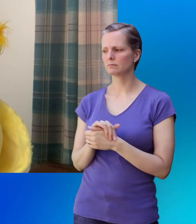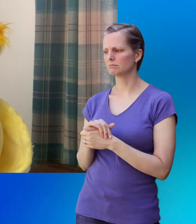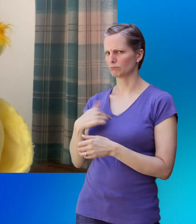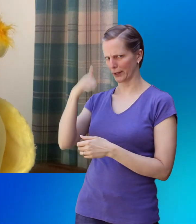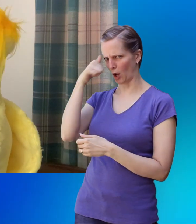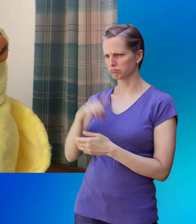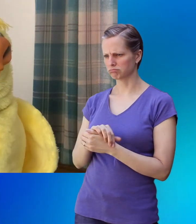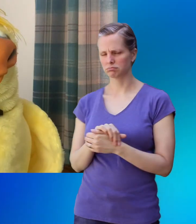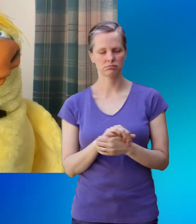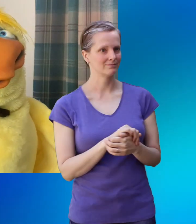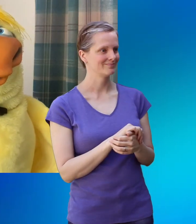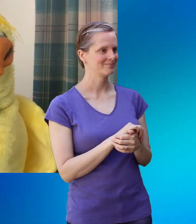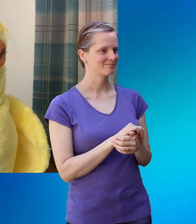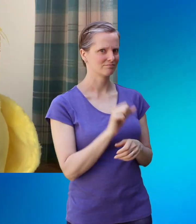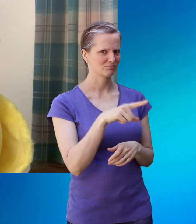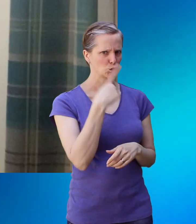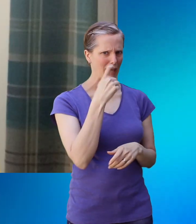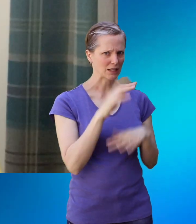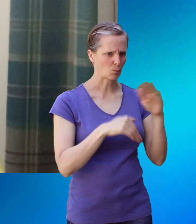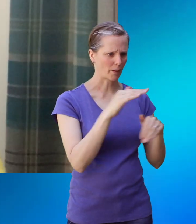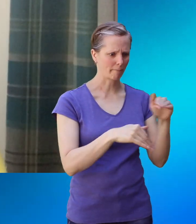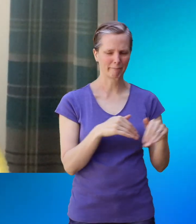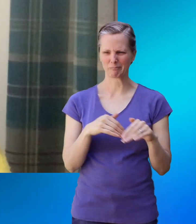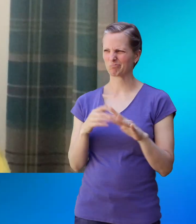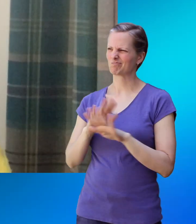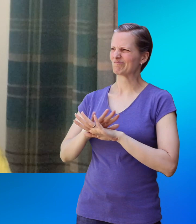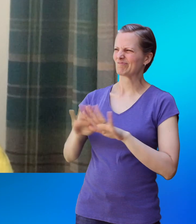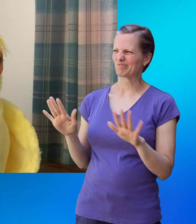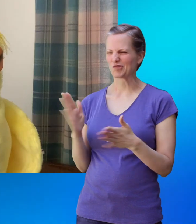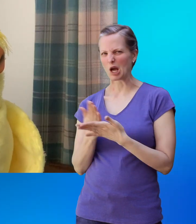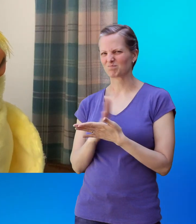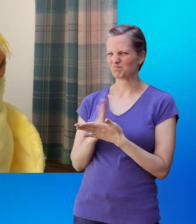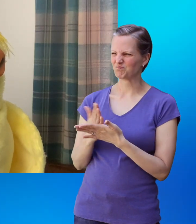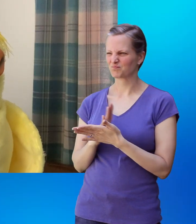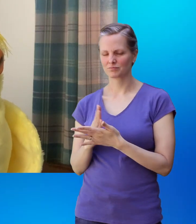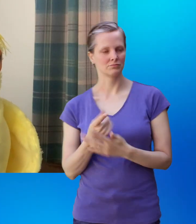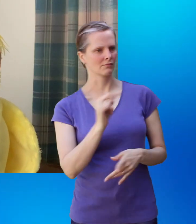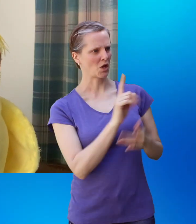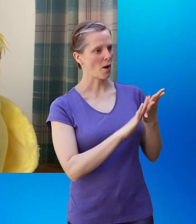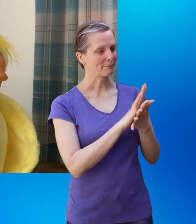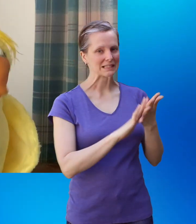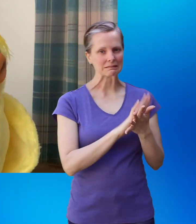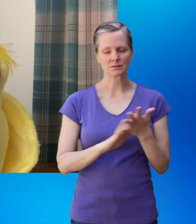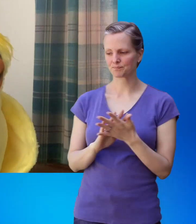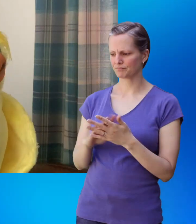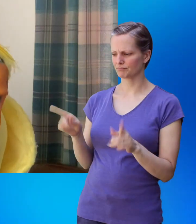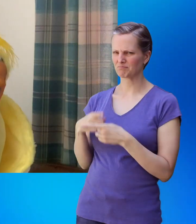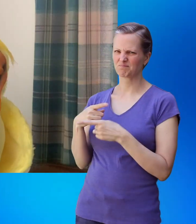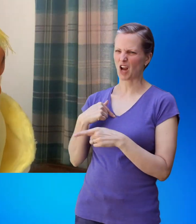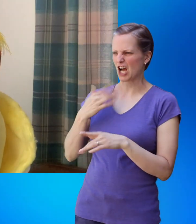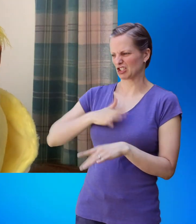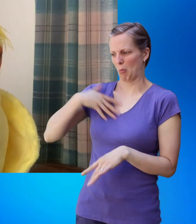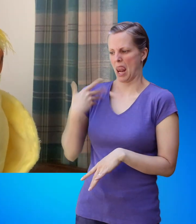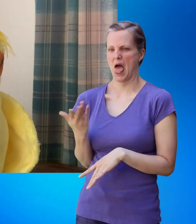know. And, well, you can swim. Not exactly. What do you mean you can't swim? I don't